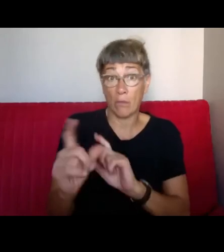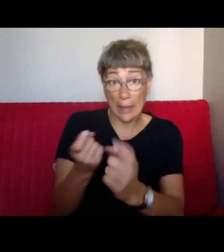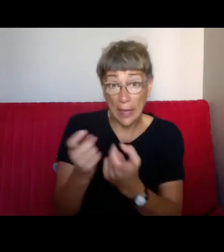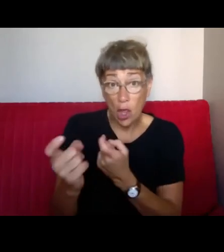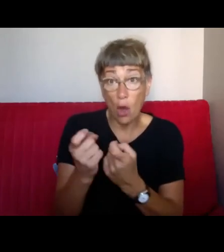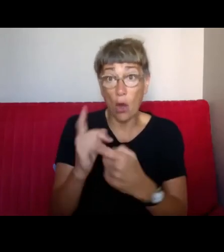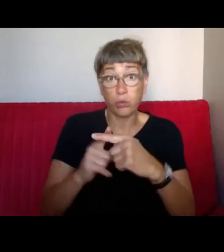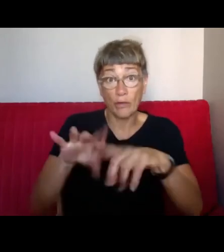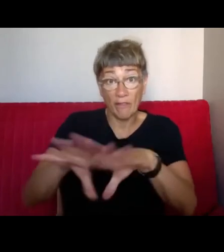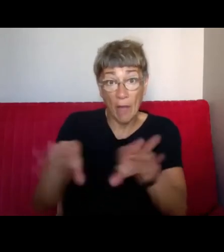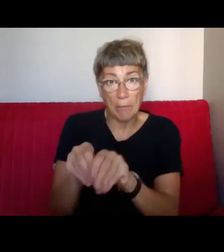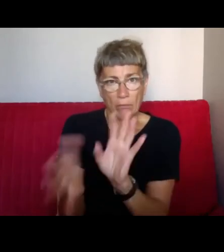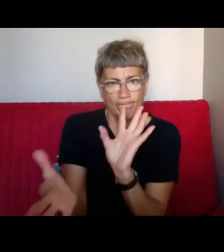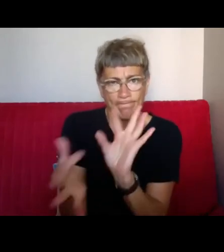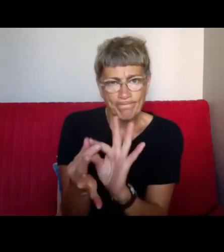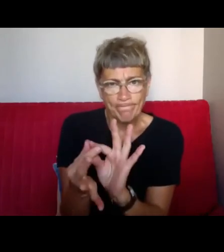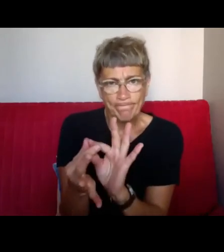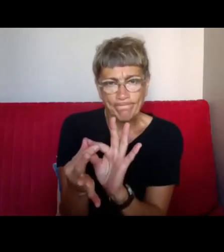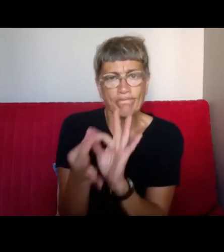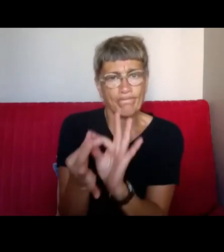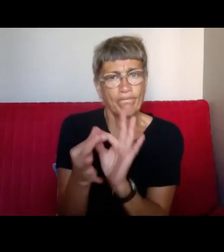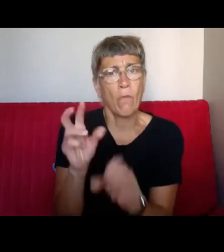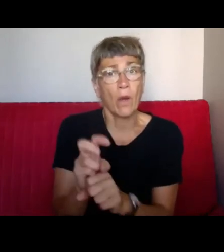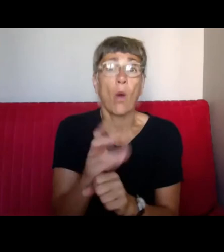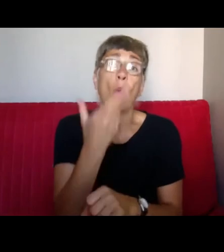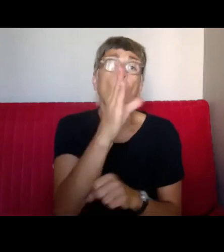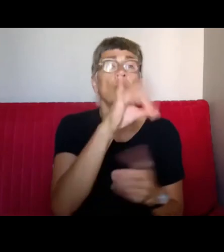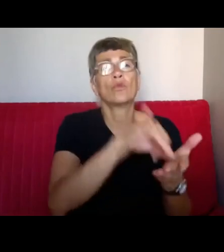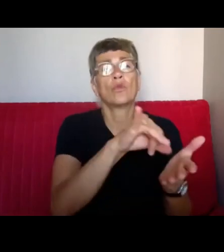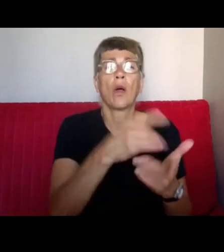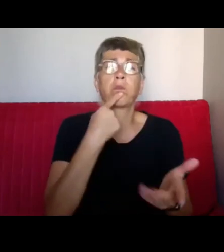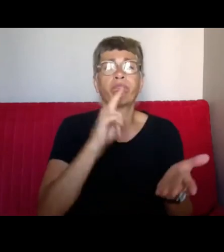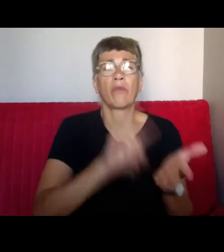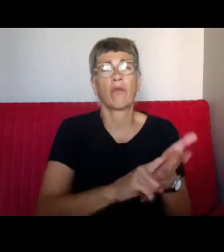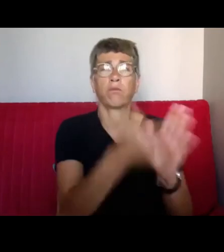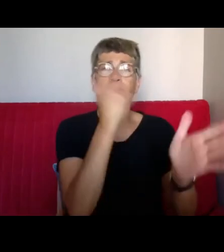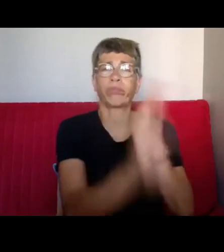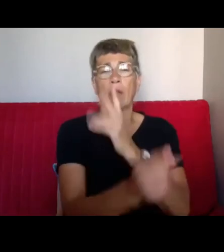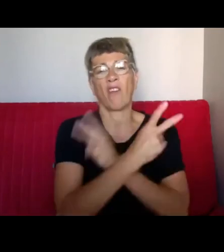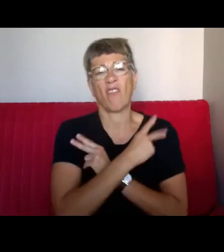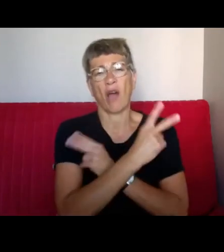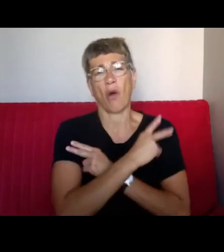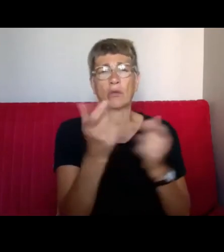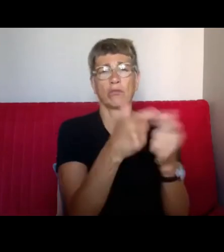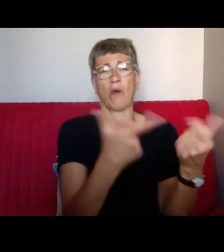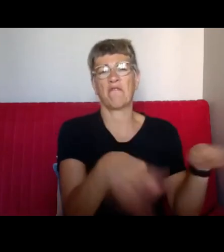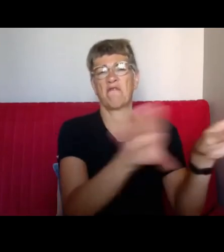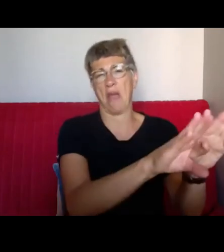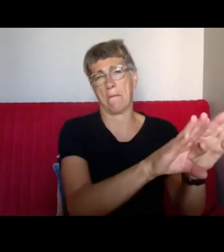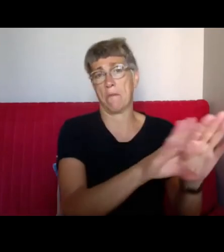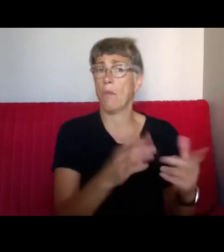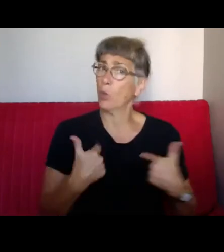to go on holidays with their staff and close the center. We haven't done that. It was